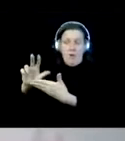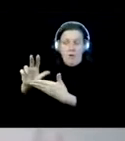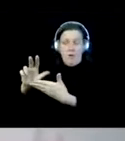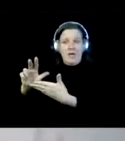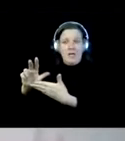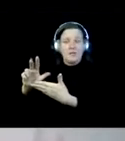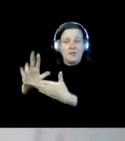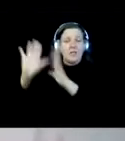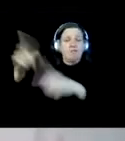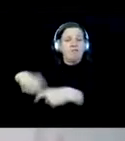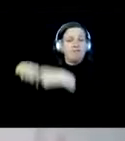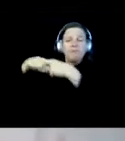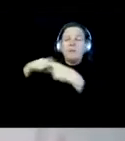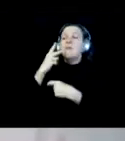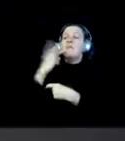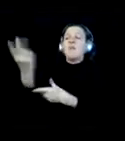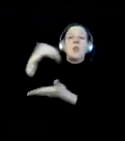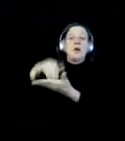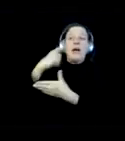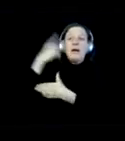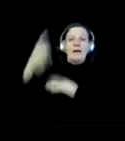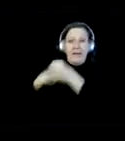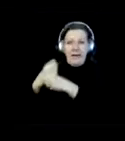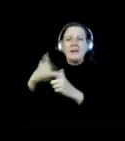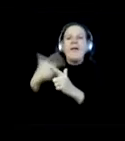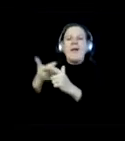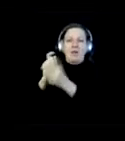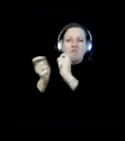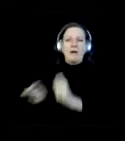a year, and then re-edited it. So